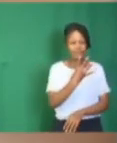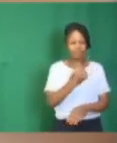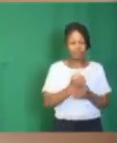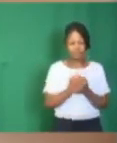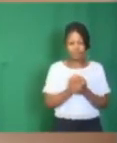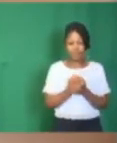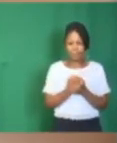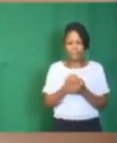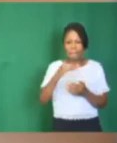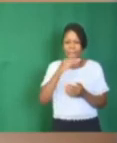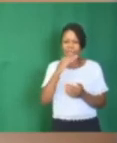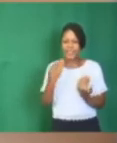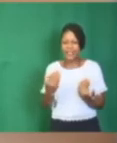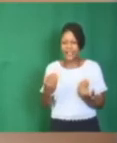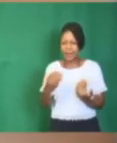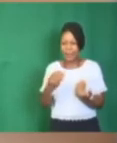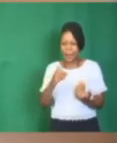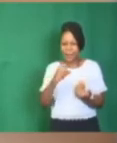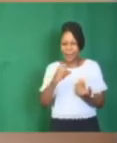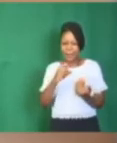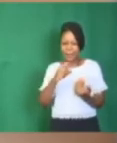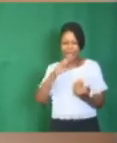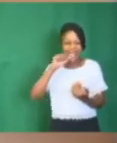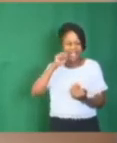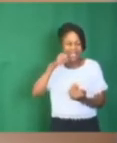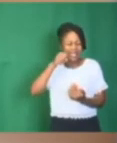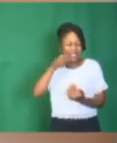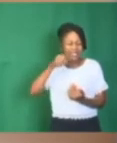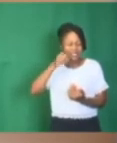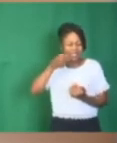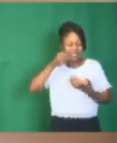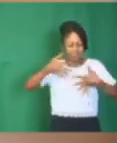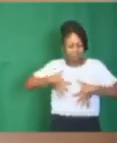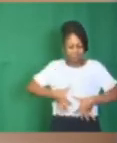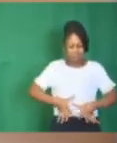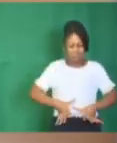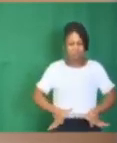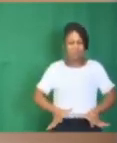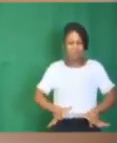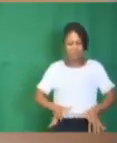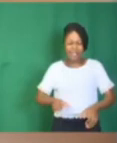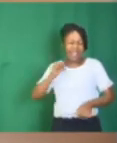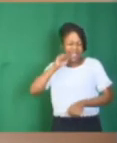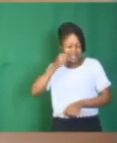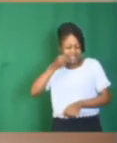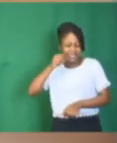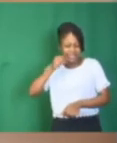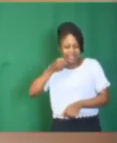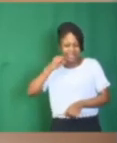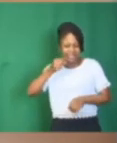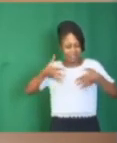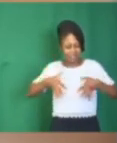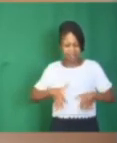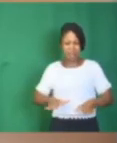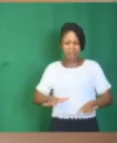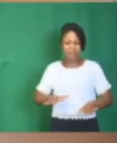looking at the skeletal system now. I am sure a lot of you have seen skeletons